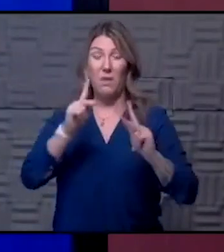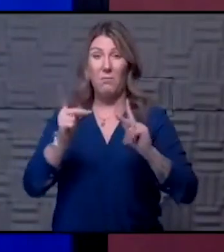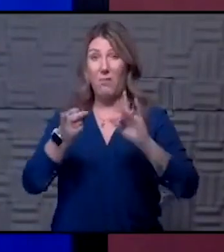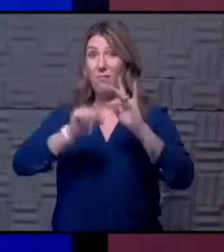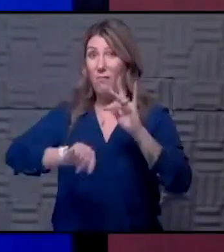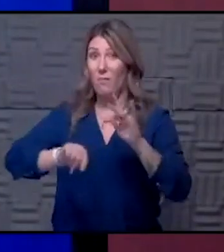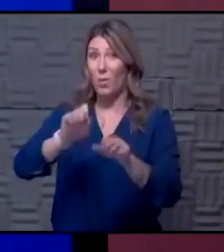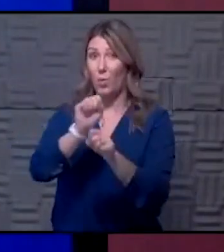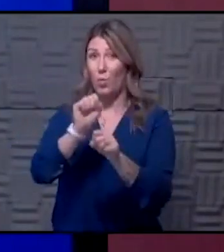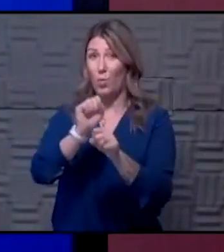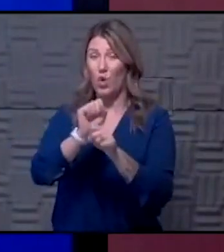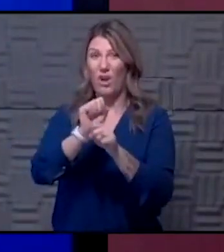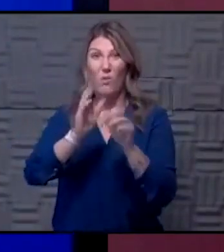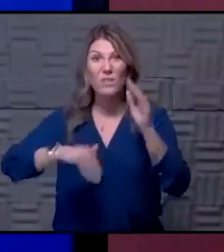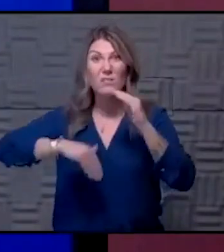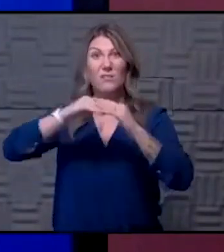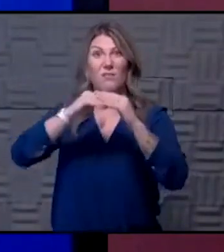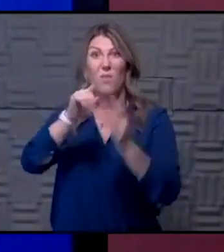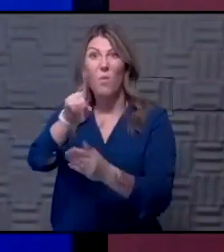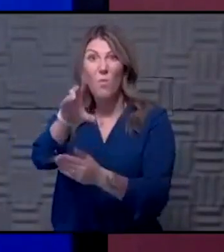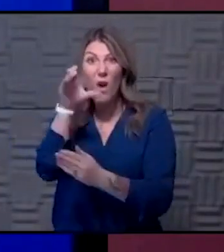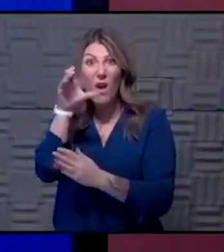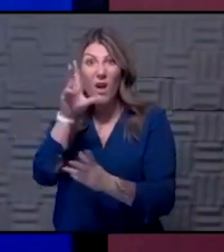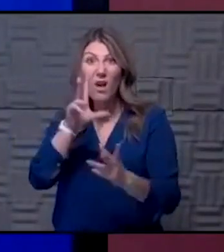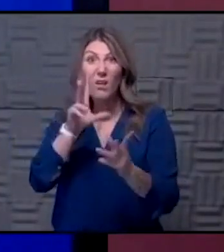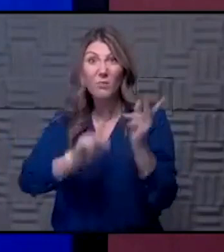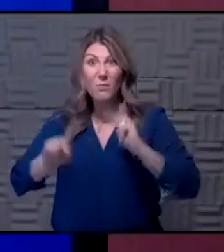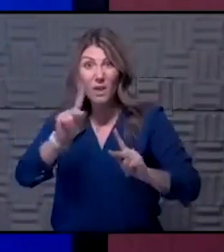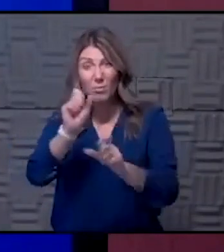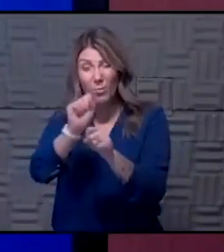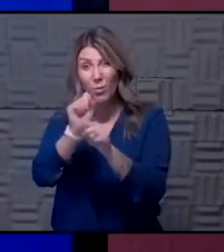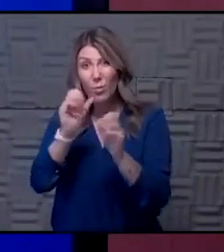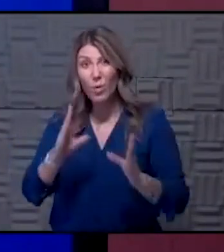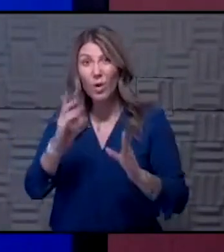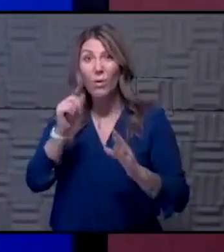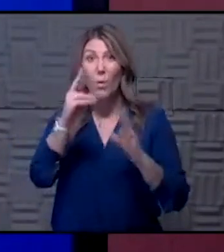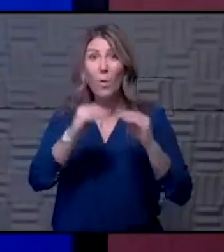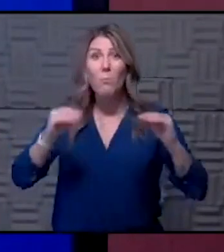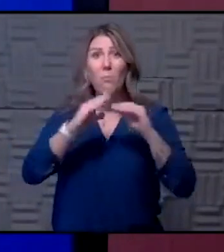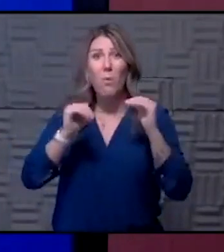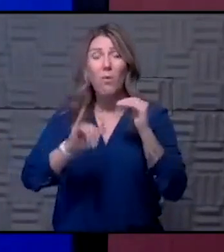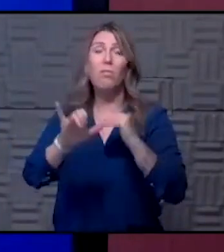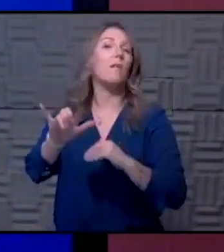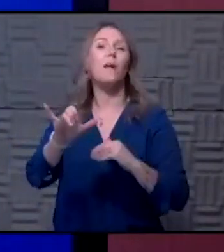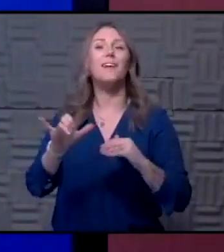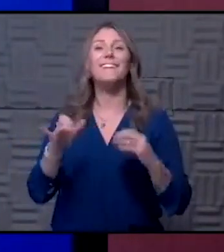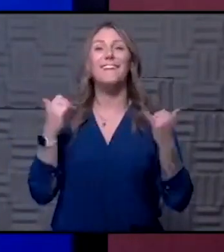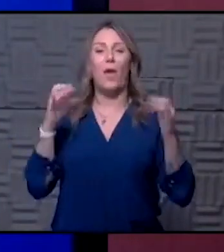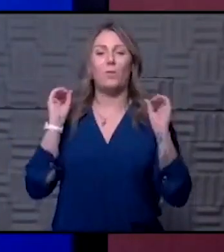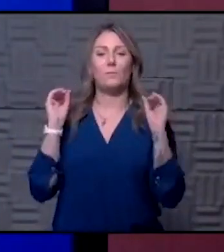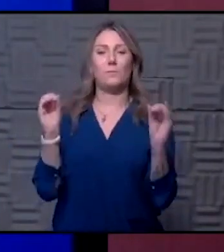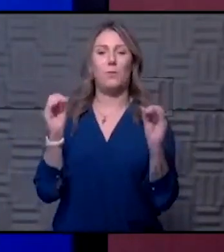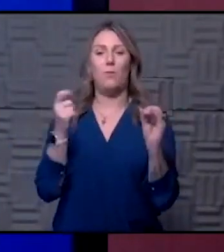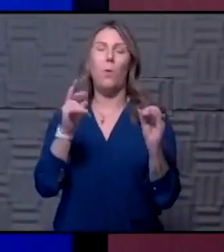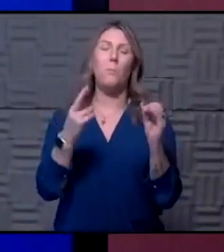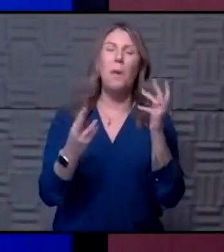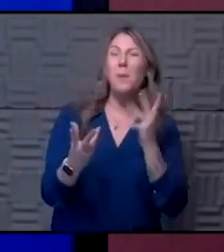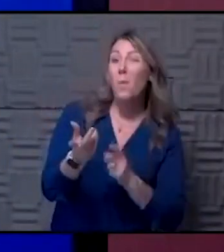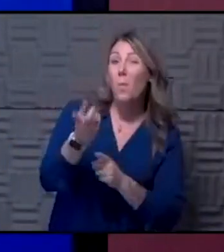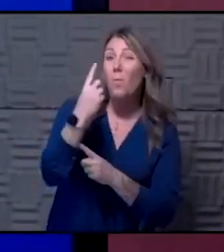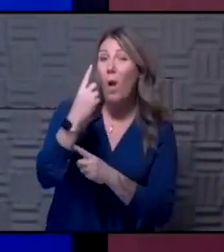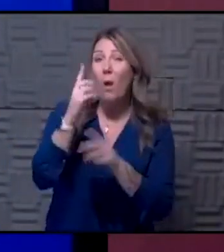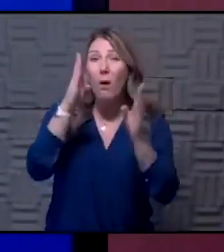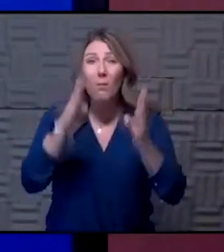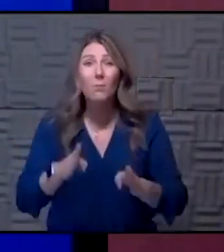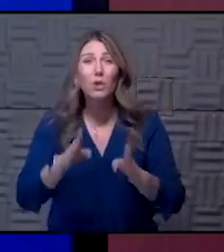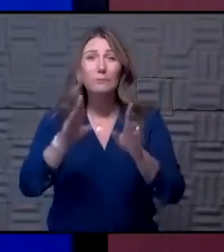work could sometimes get up to 100 with COVID, and even more than that. And now we just don't have anybody out from COVID, and we get maybe 0 or 1 person being